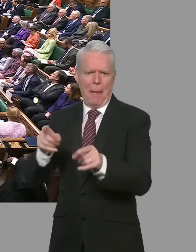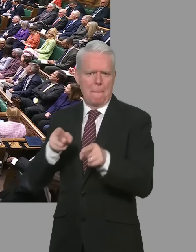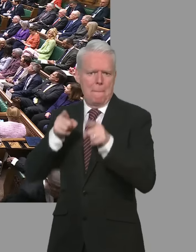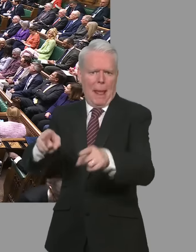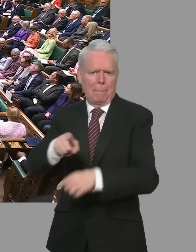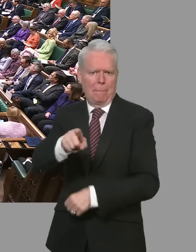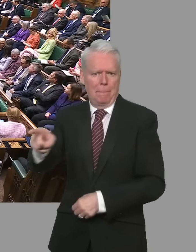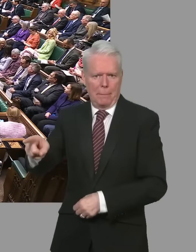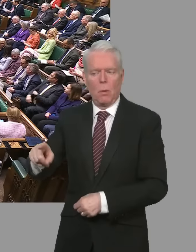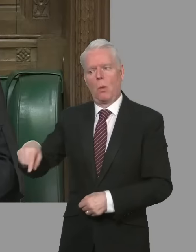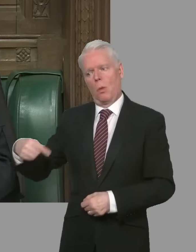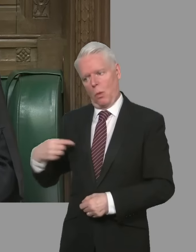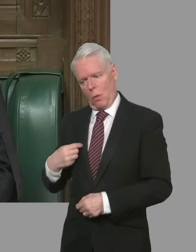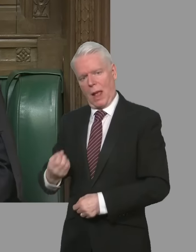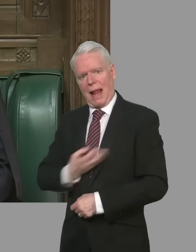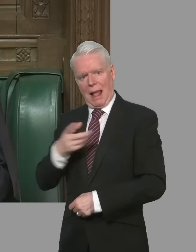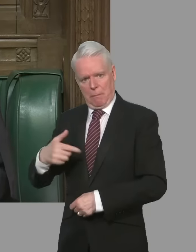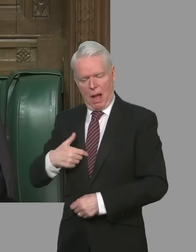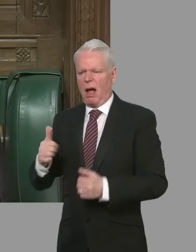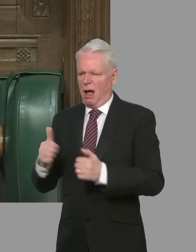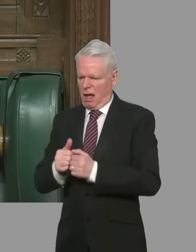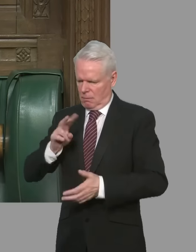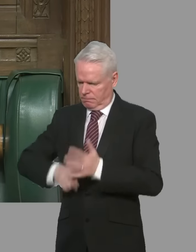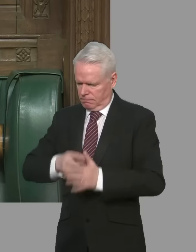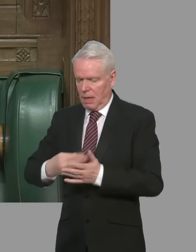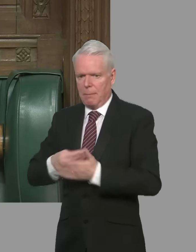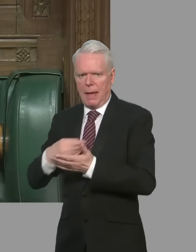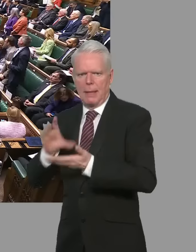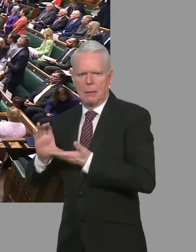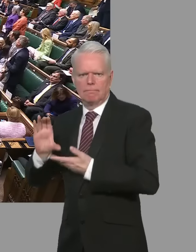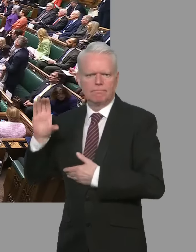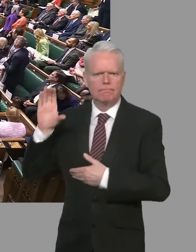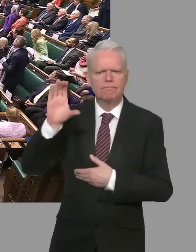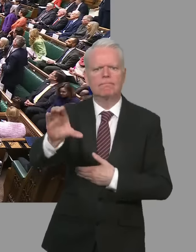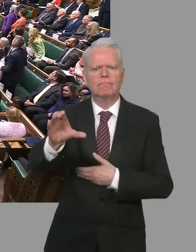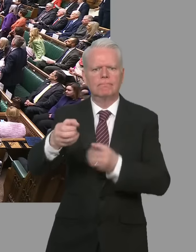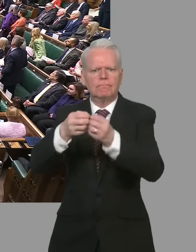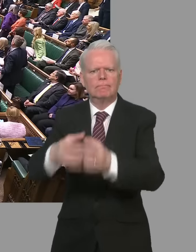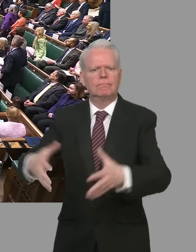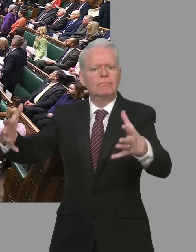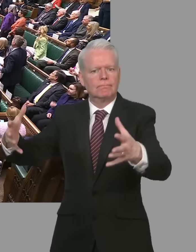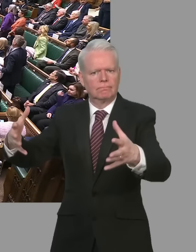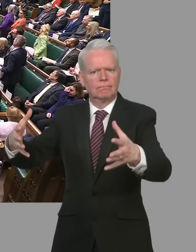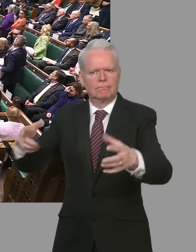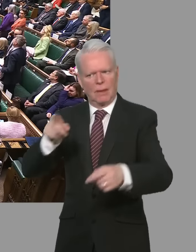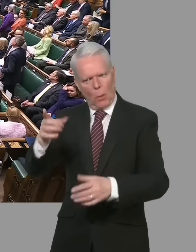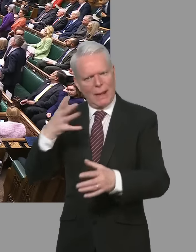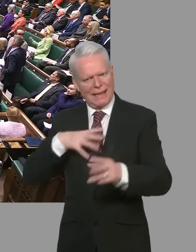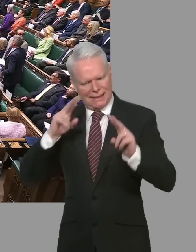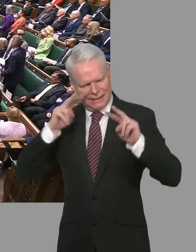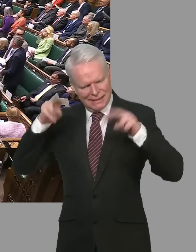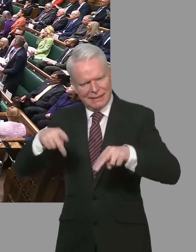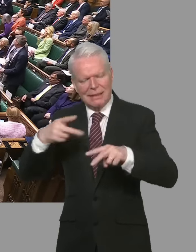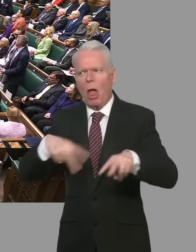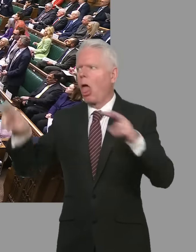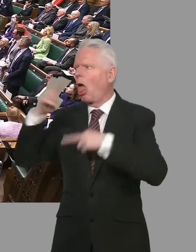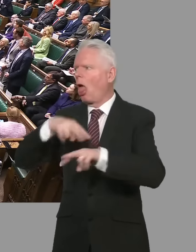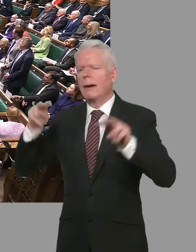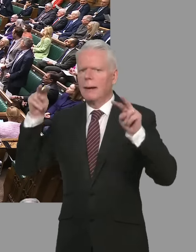Prime Minister's questions. Cat Smith. Question number 1, Mr. Speaker. Prime Minister.